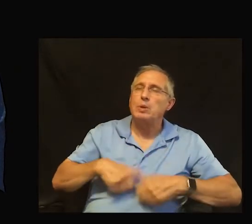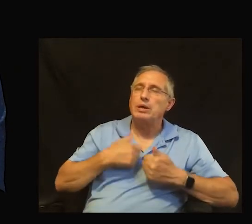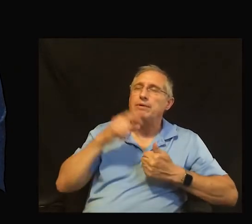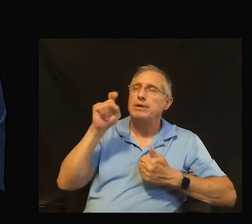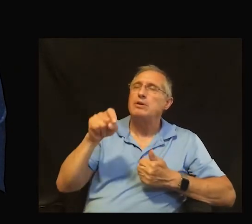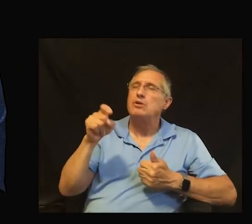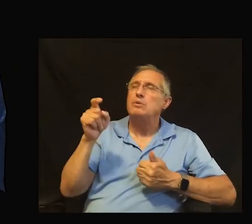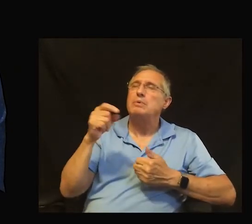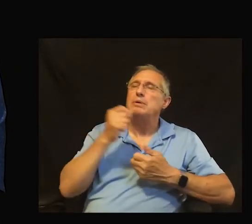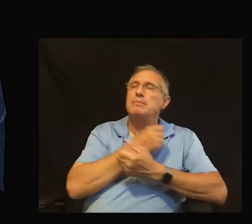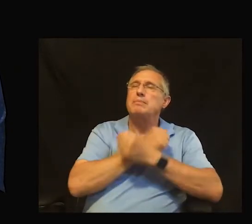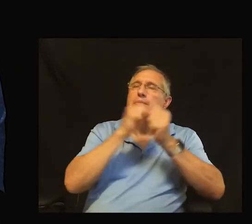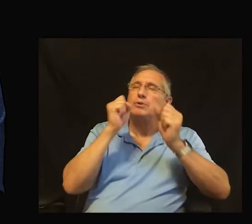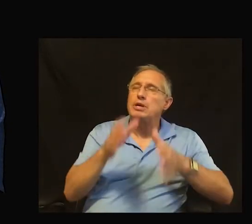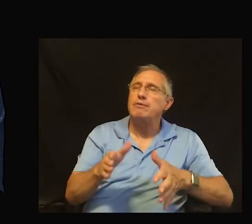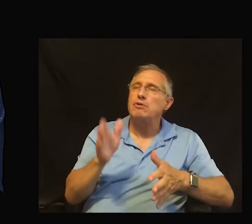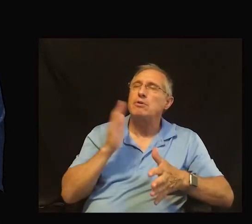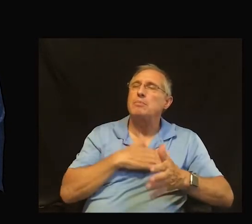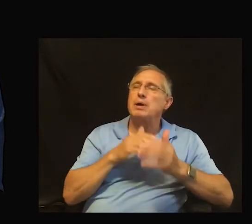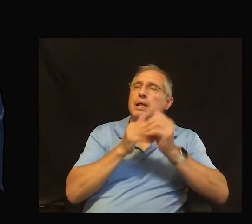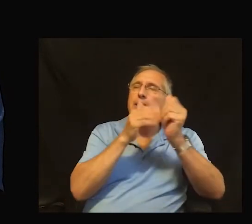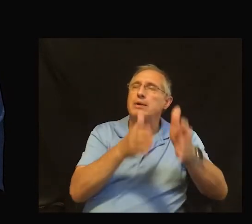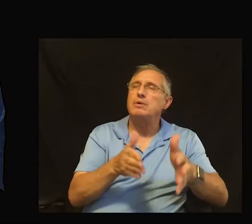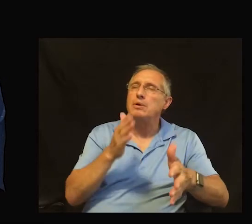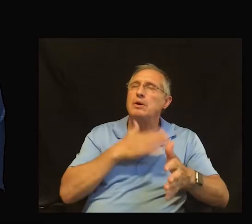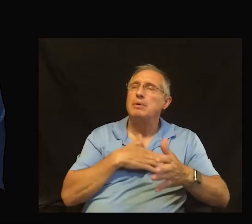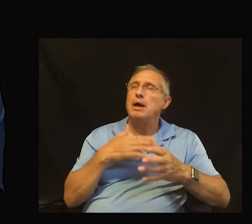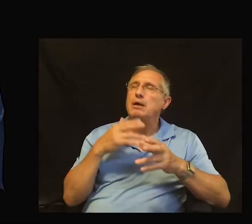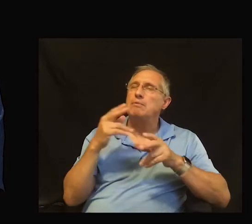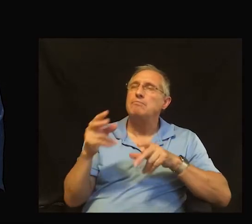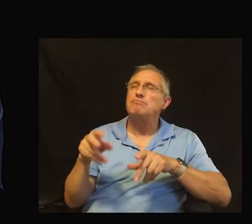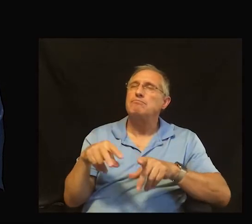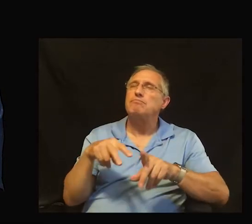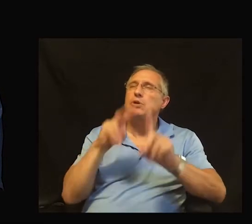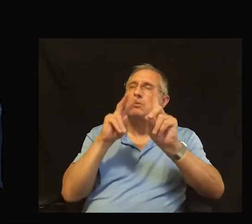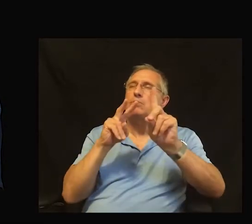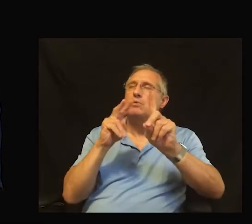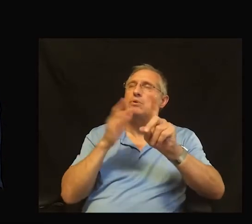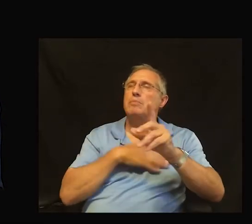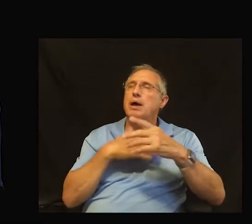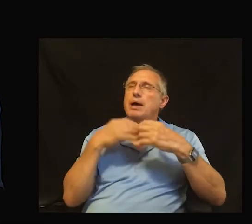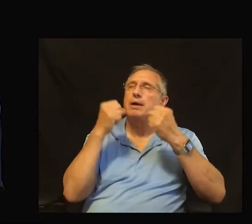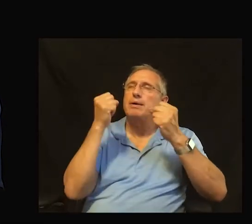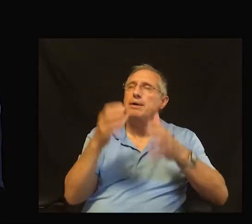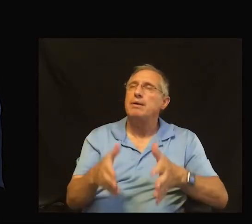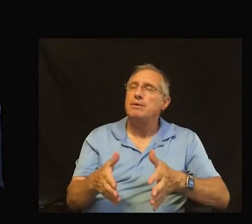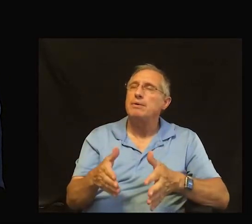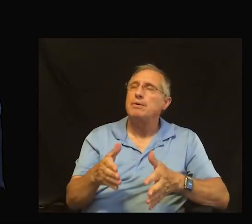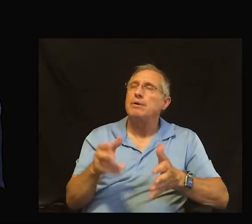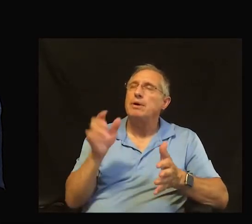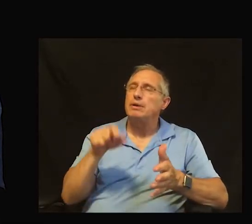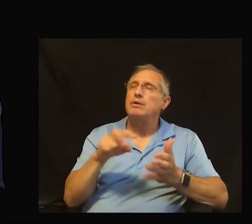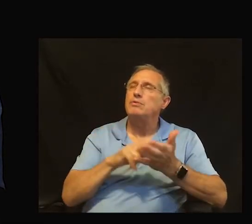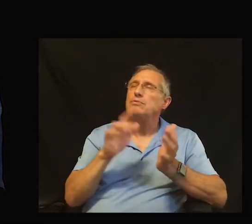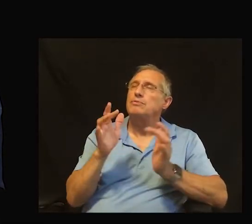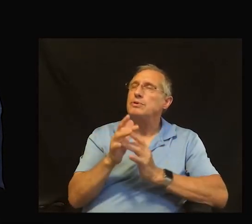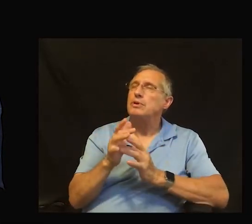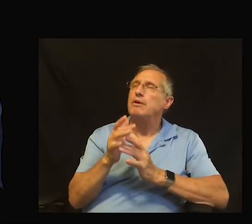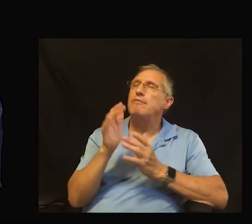my life. I need you to be my savior, my leader, my hero, my healer. I need you,